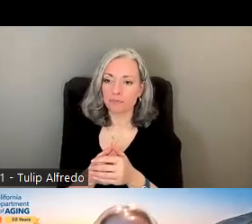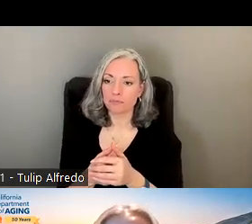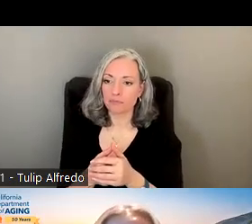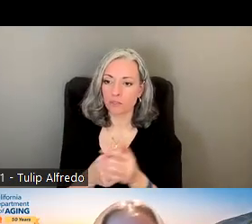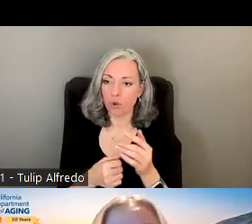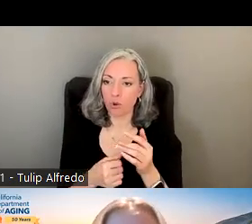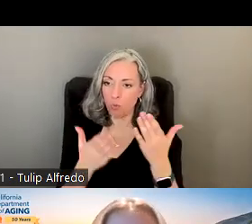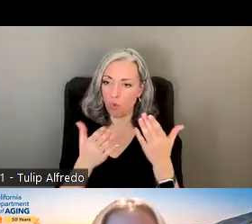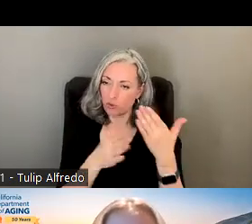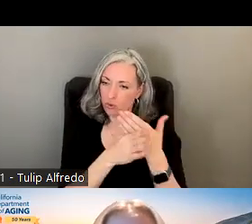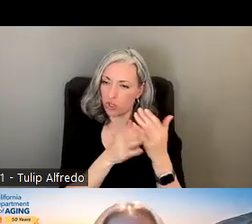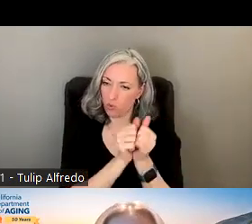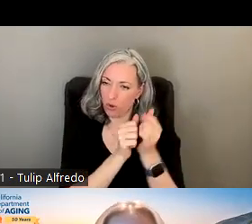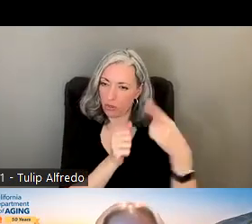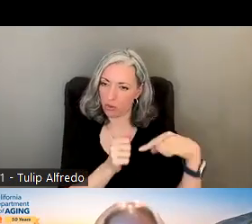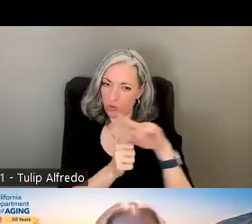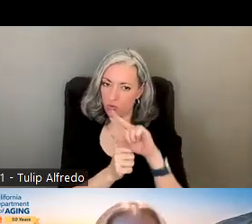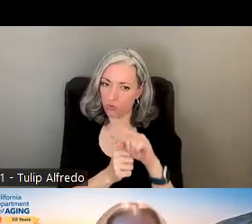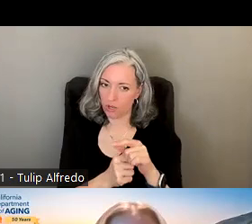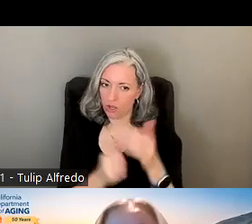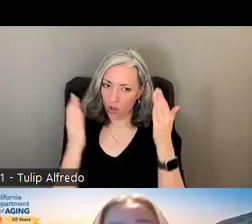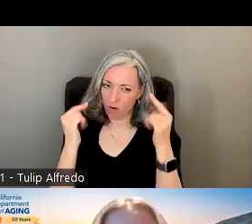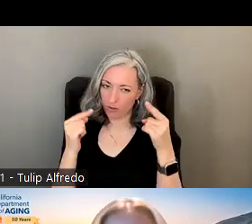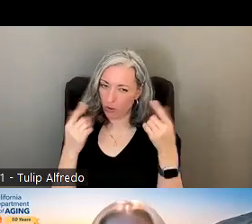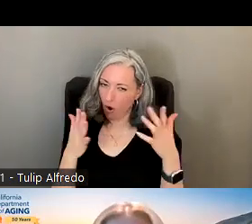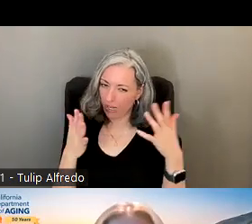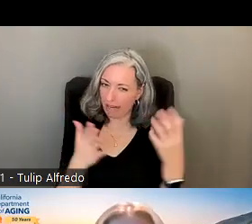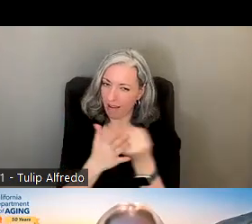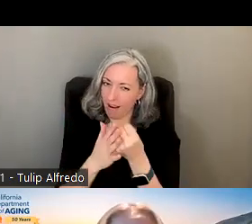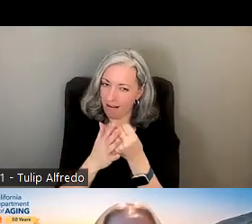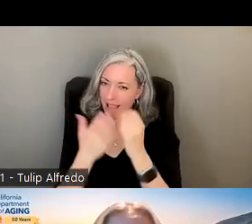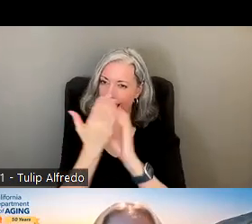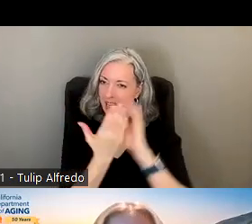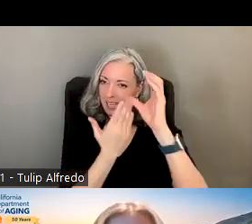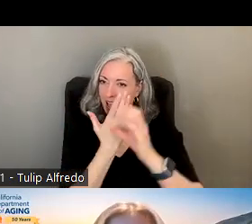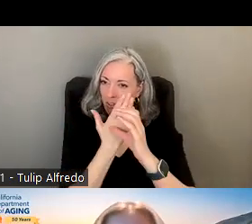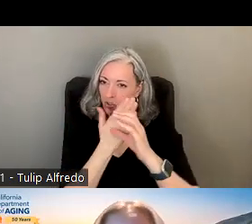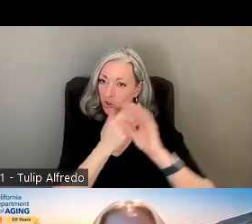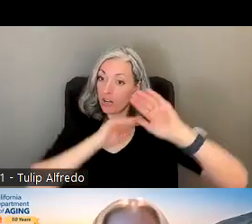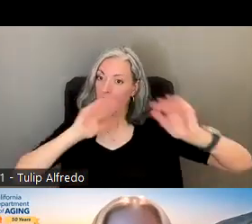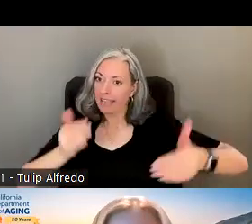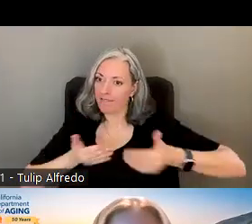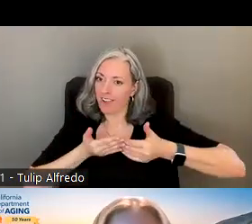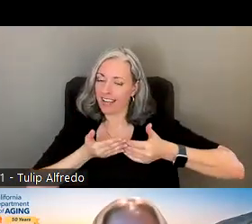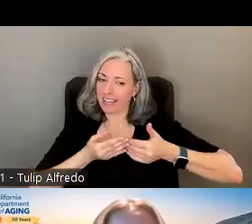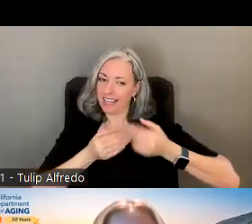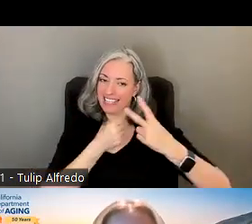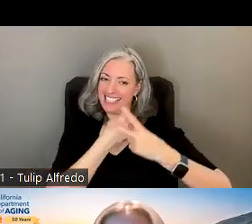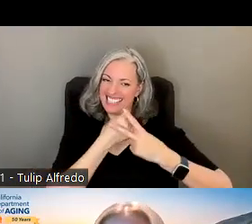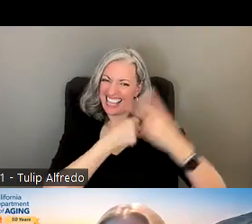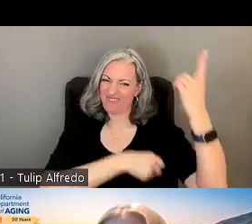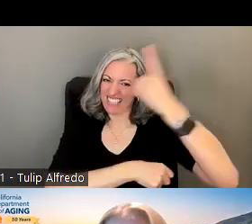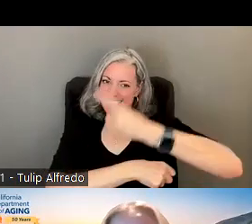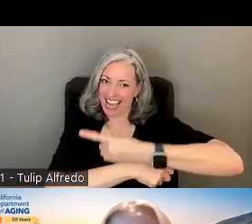Wanted to share with you, and hopefully you all have already received a calendar invite to save the date as committee members. I